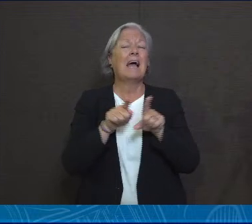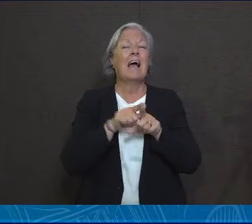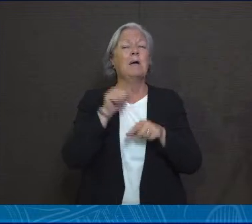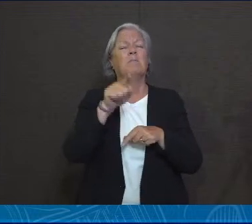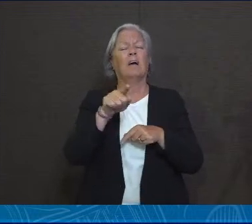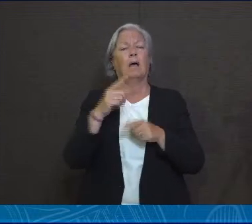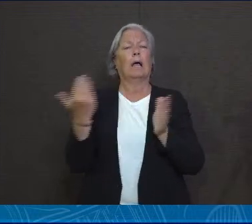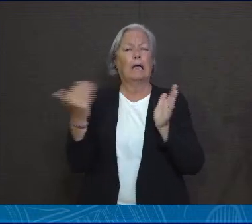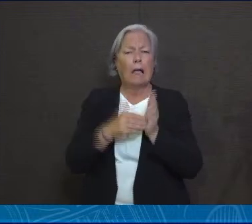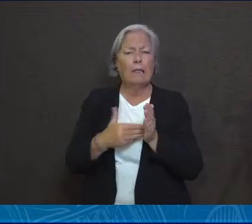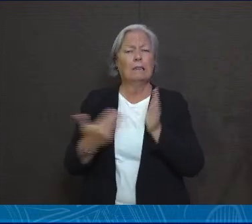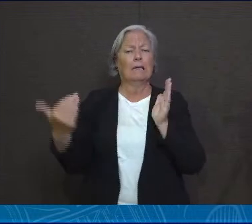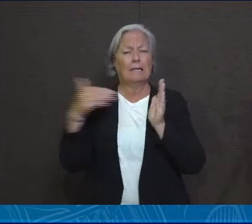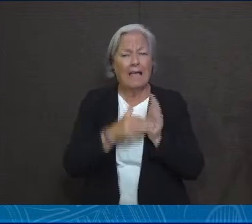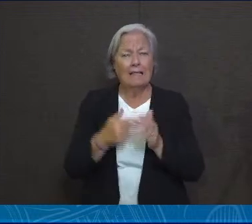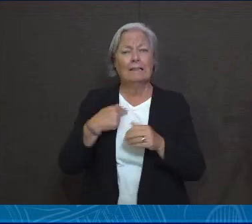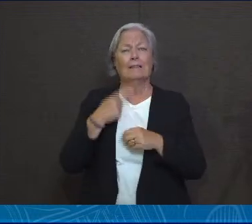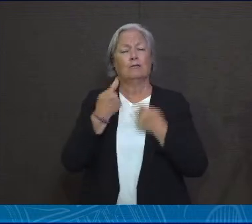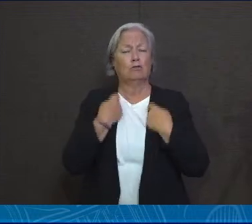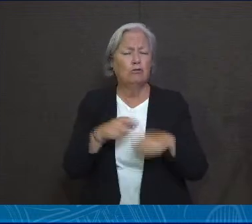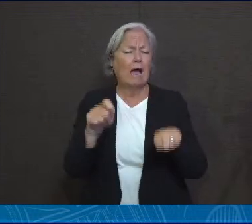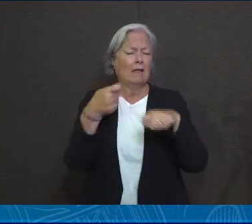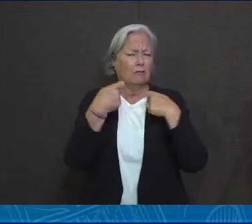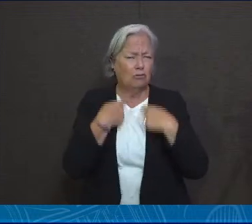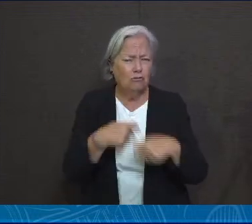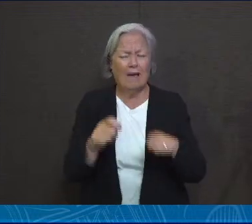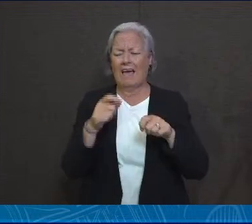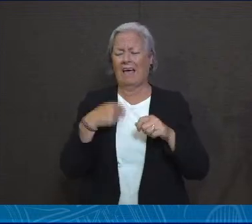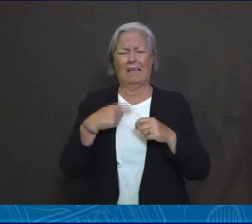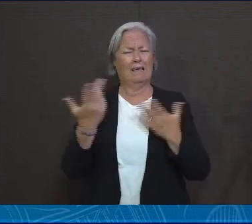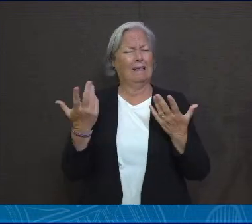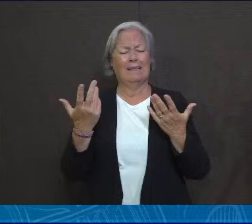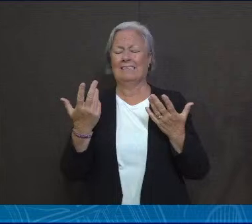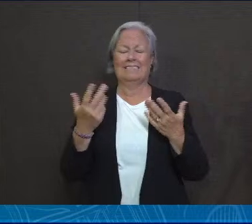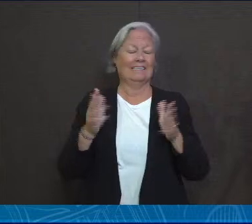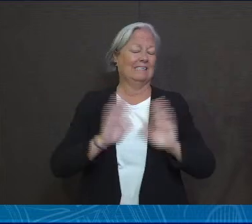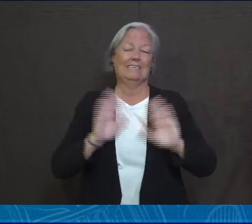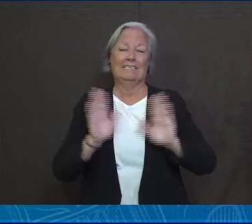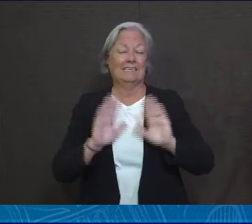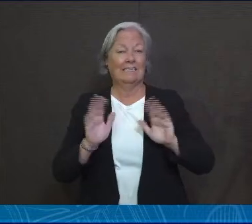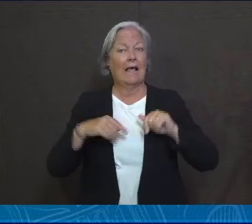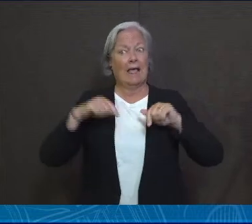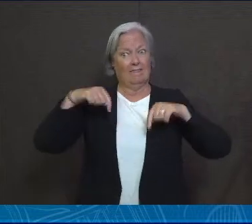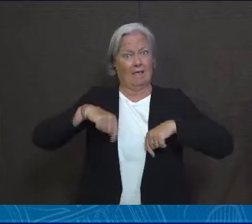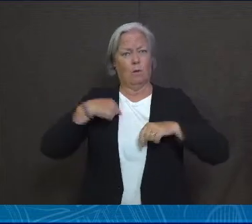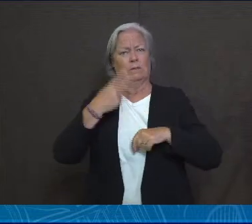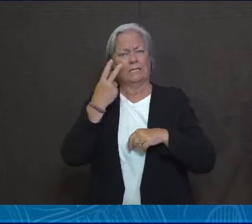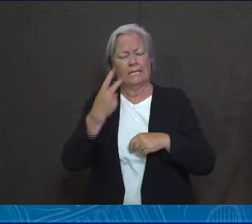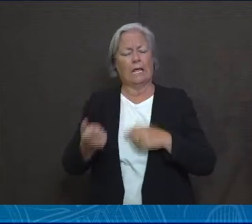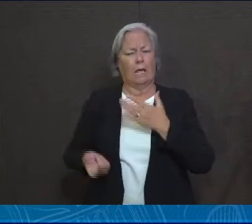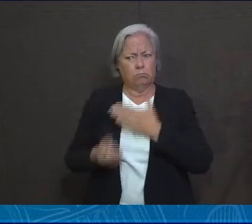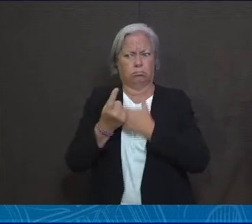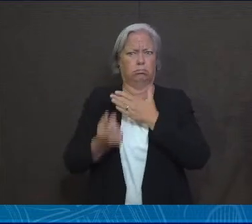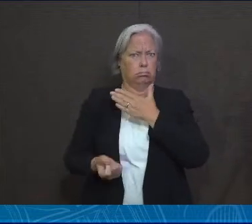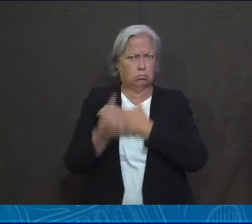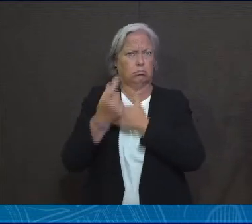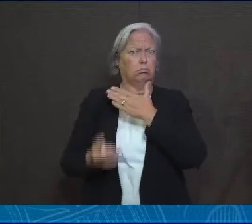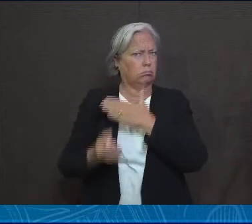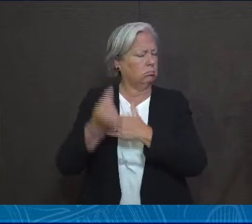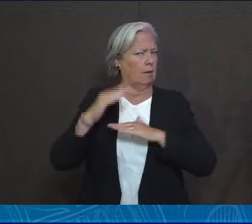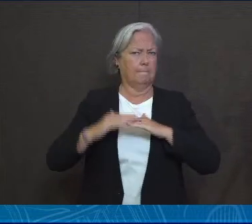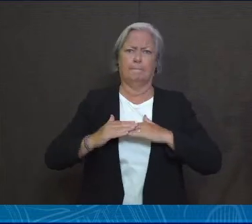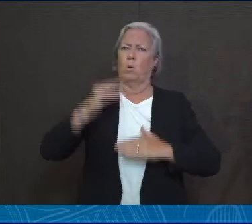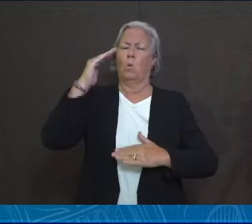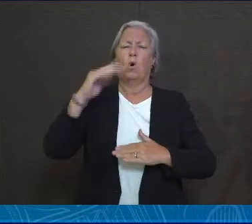and over and getting different results. We have definitely been seeing extreme events more frequently. And one of the things that we do